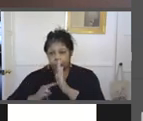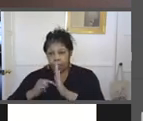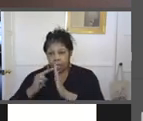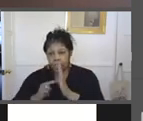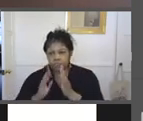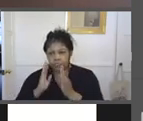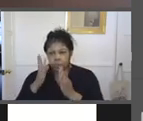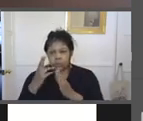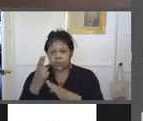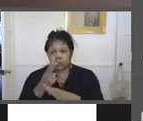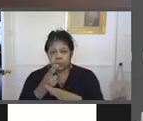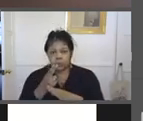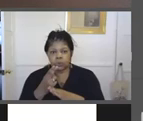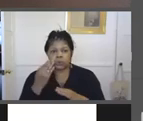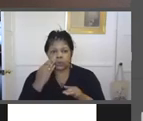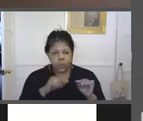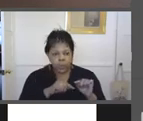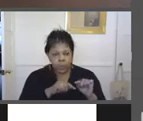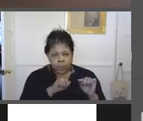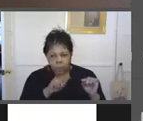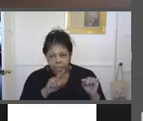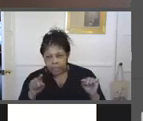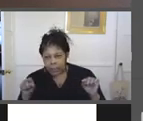little wavy lines down at the bottom here.